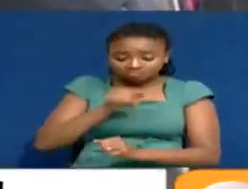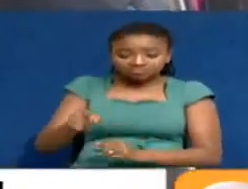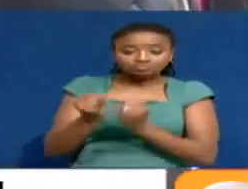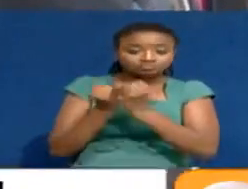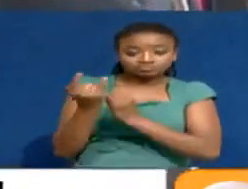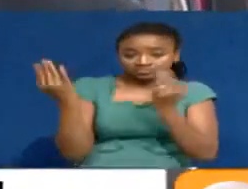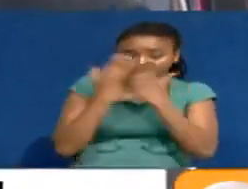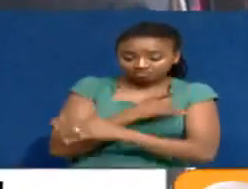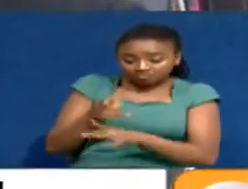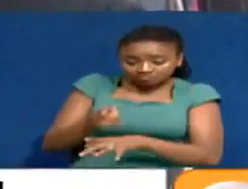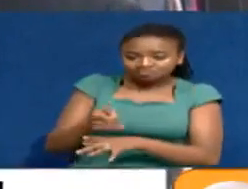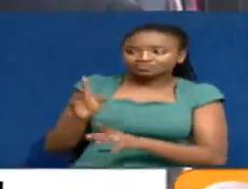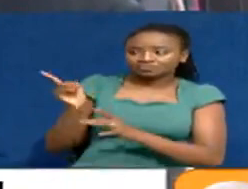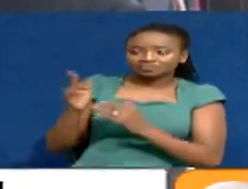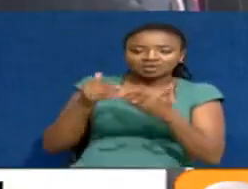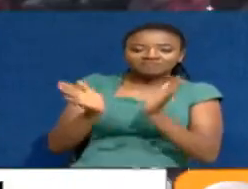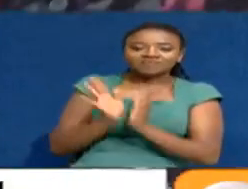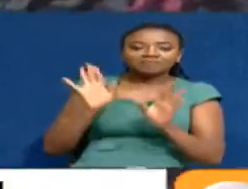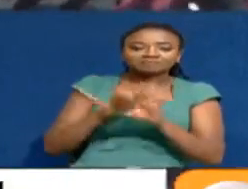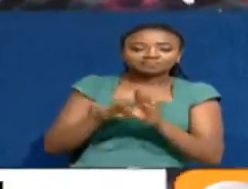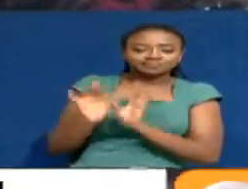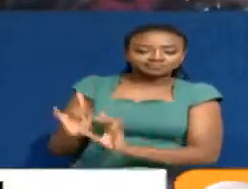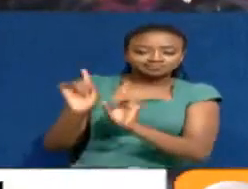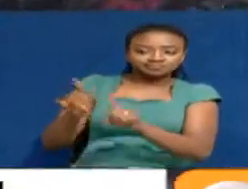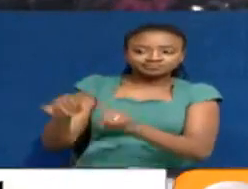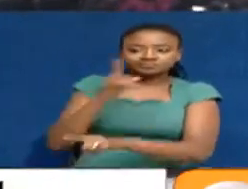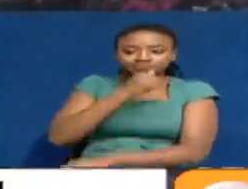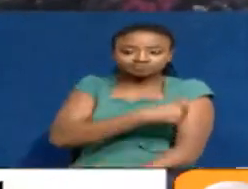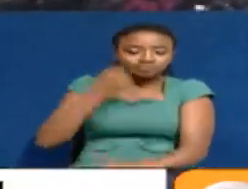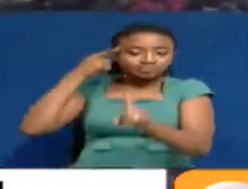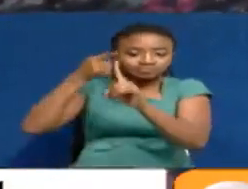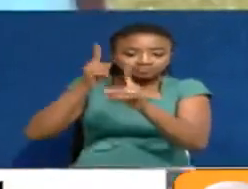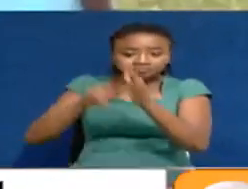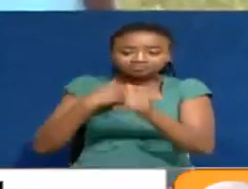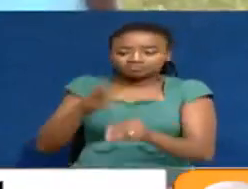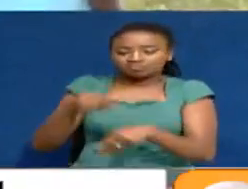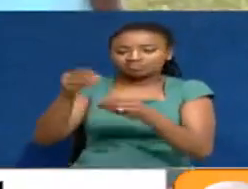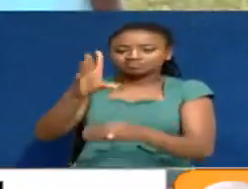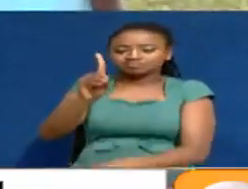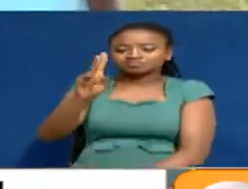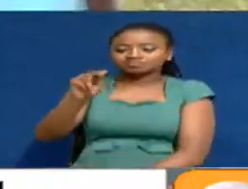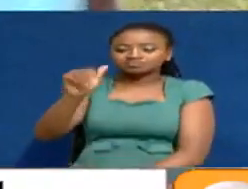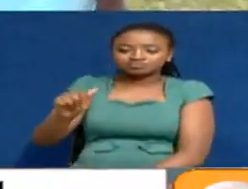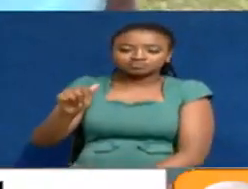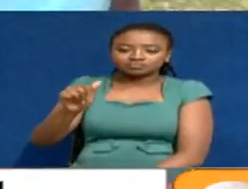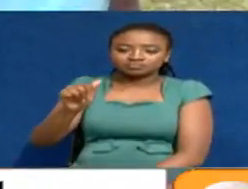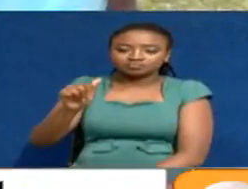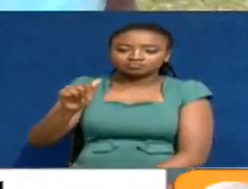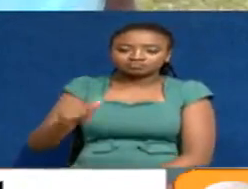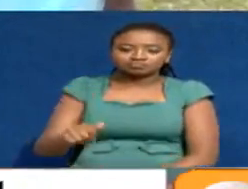on Saturday night presented themselves to provide DNA samples that will be used to match them to their kin.